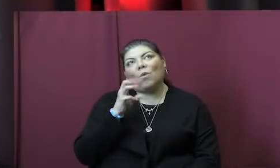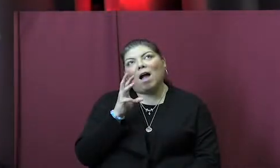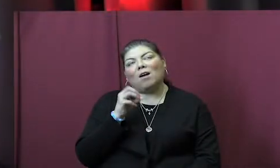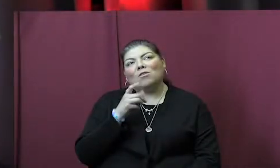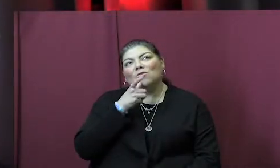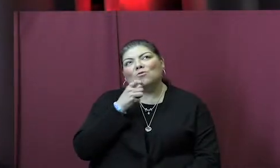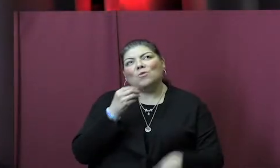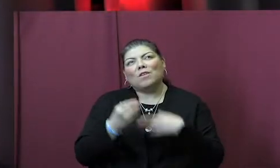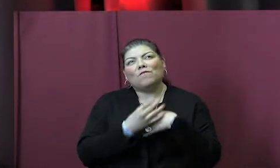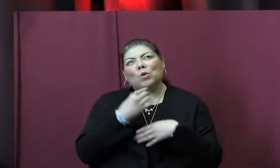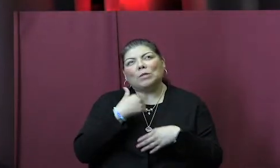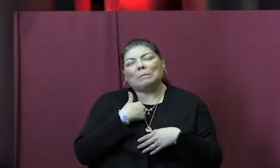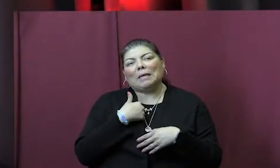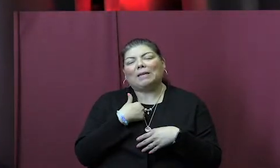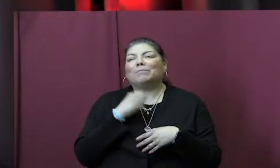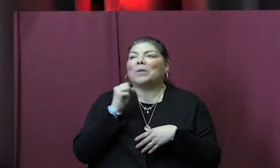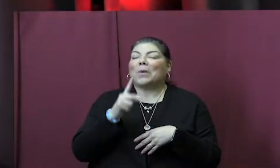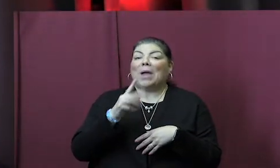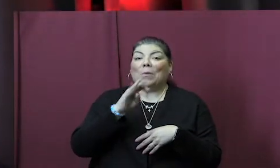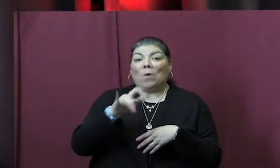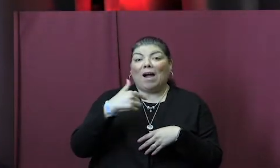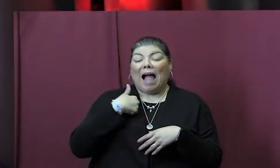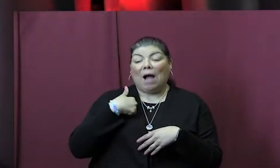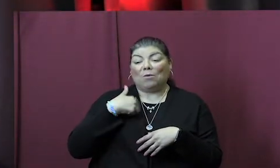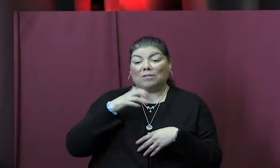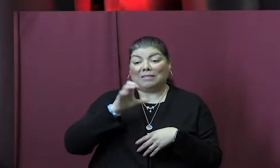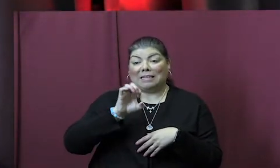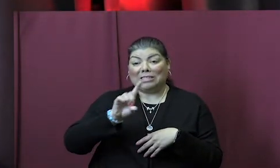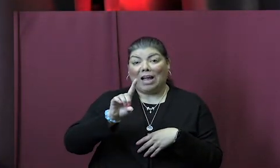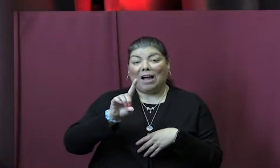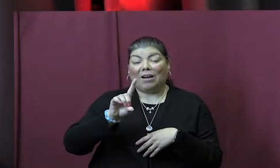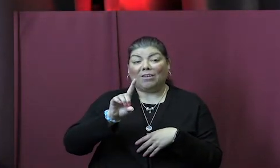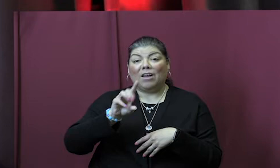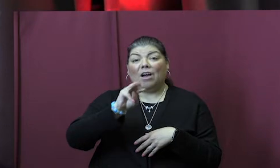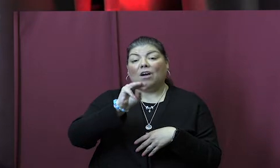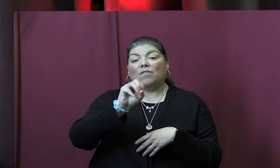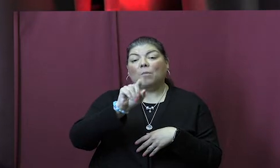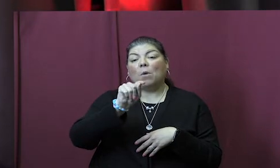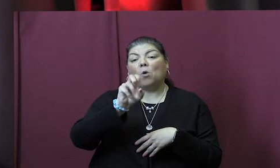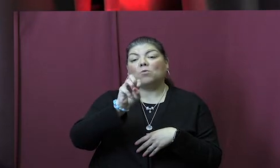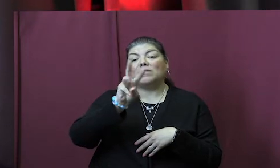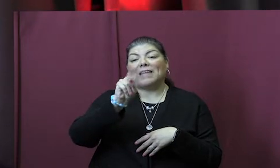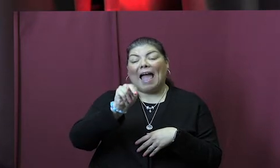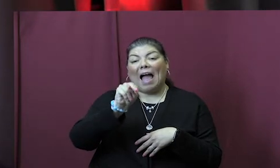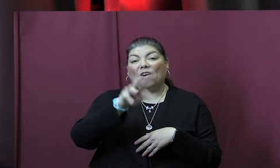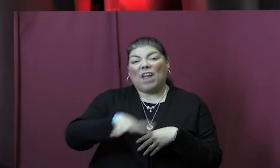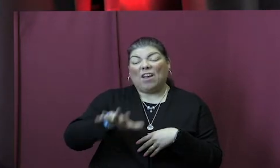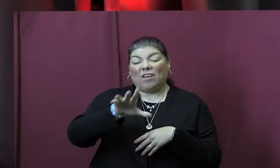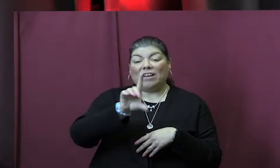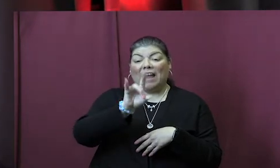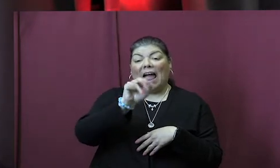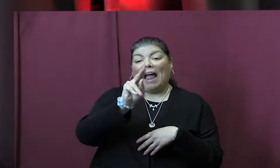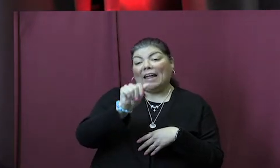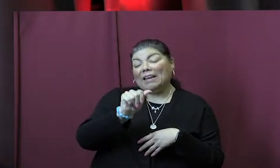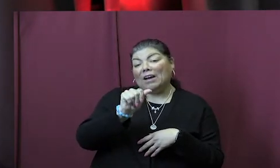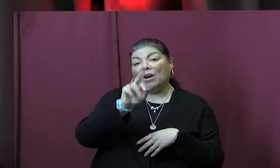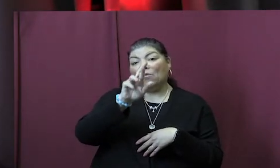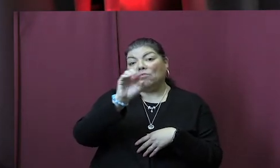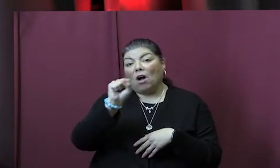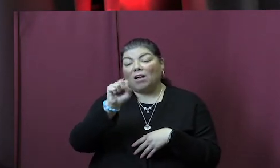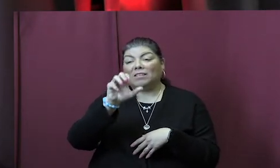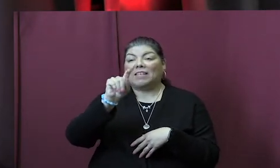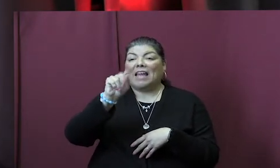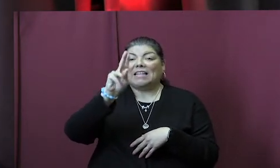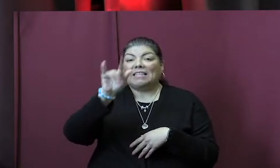Wow. Who influenced me? Okay. Well, I was a child of the Motown era, so Diana Ross and